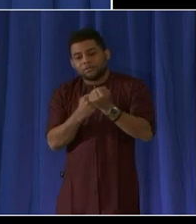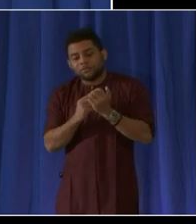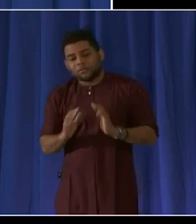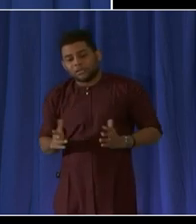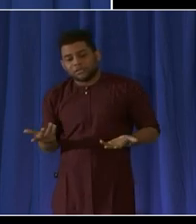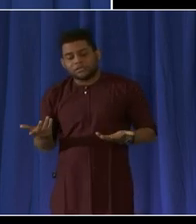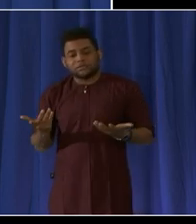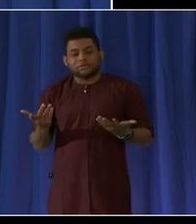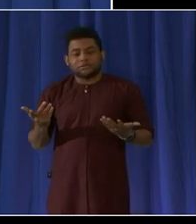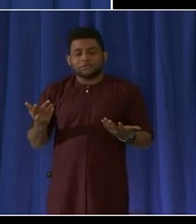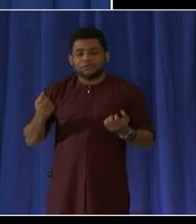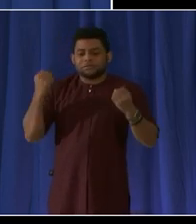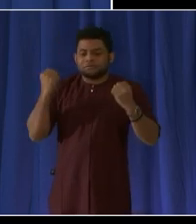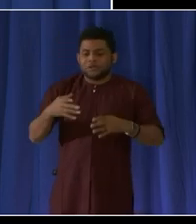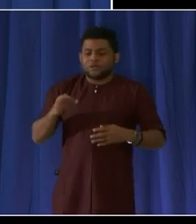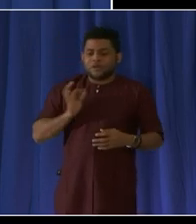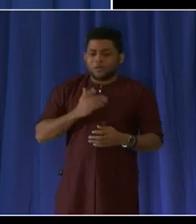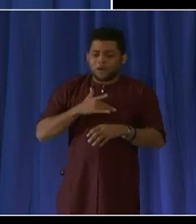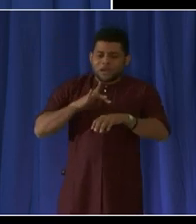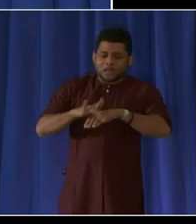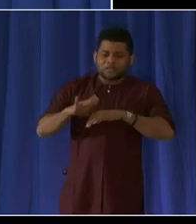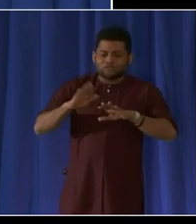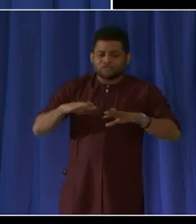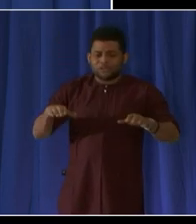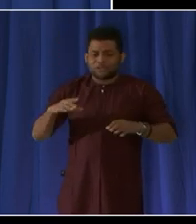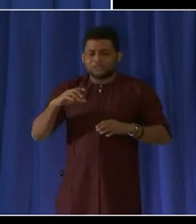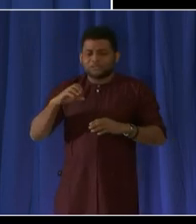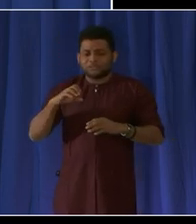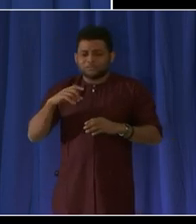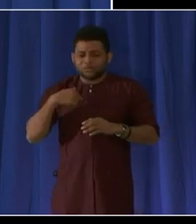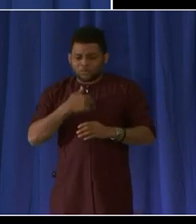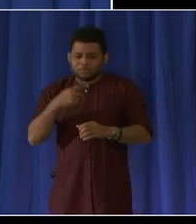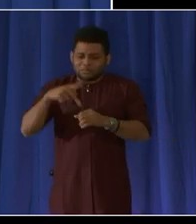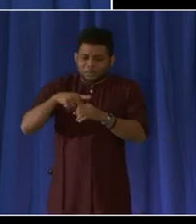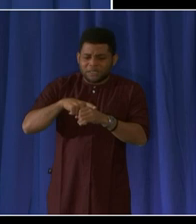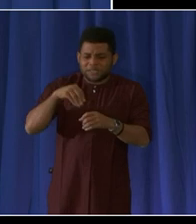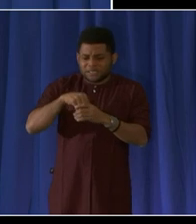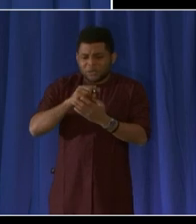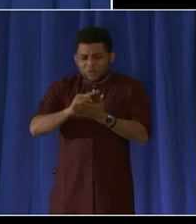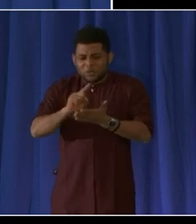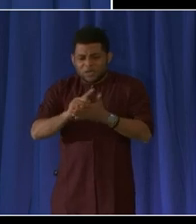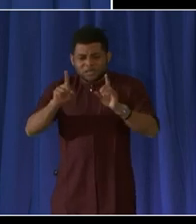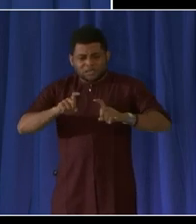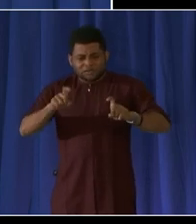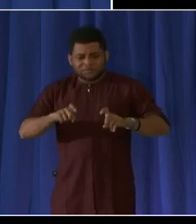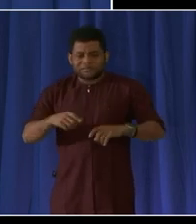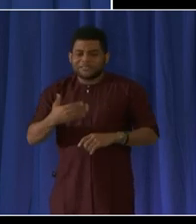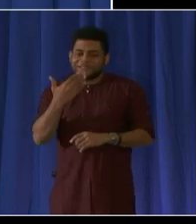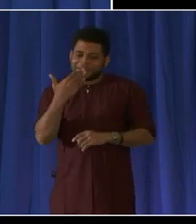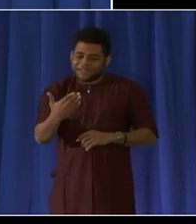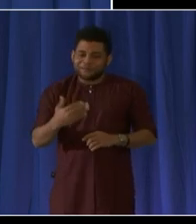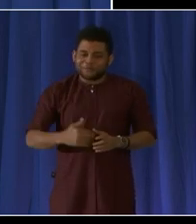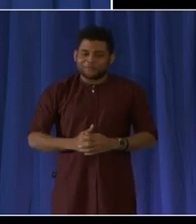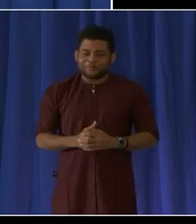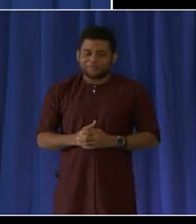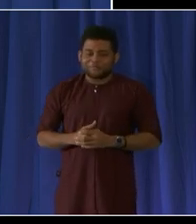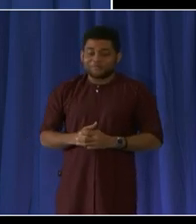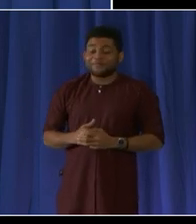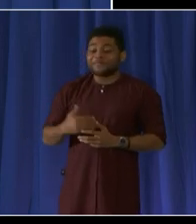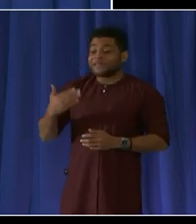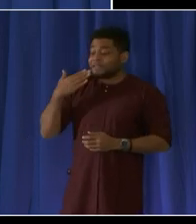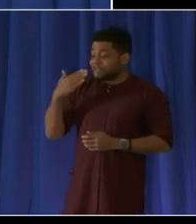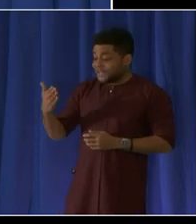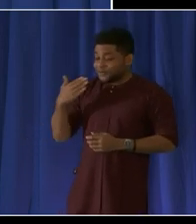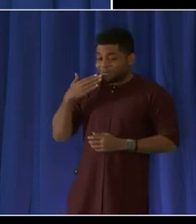return, and many of our early childhood families participate regularly in our weekly testing. Thank you. Thank